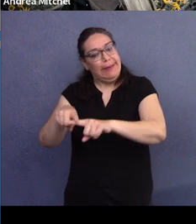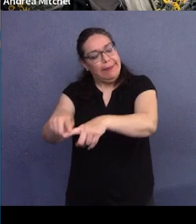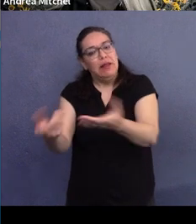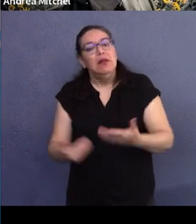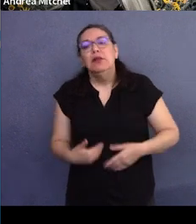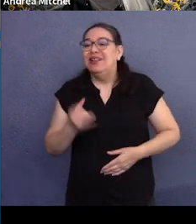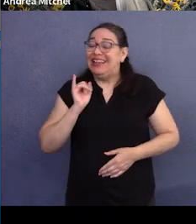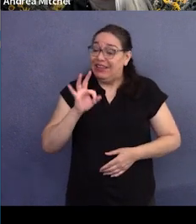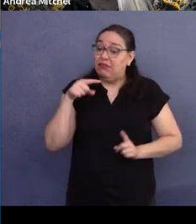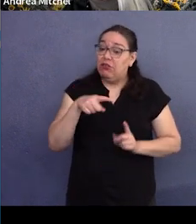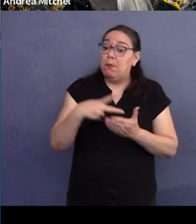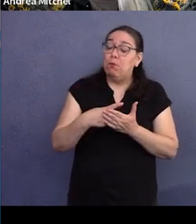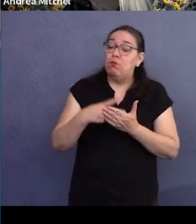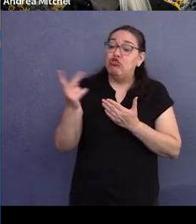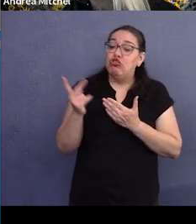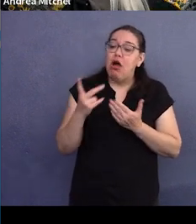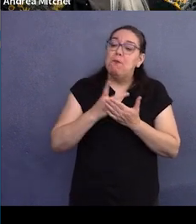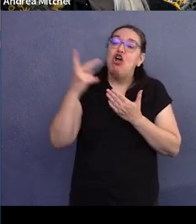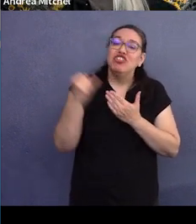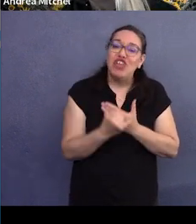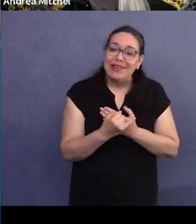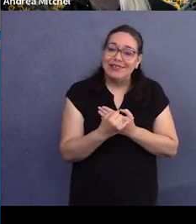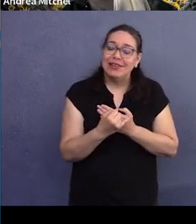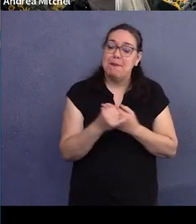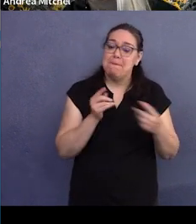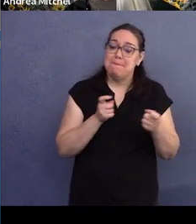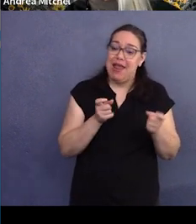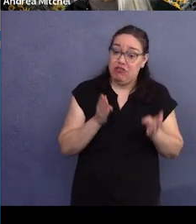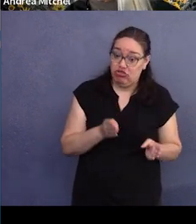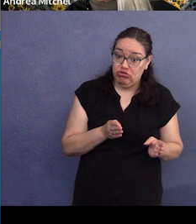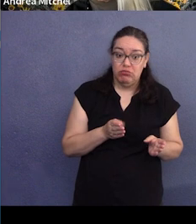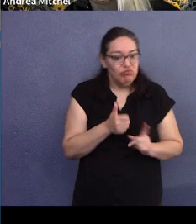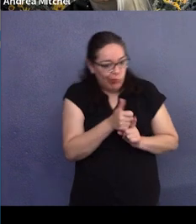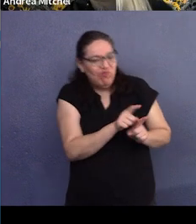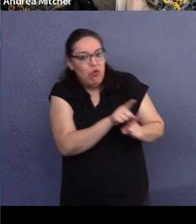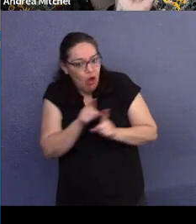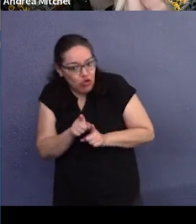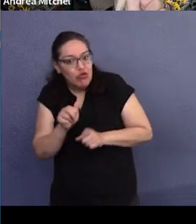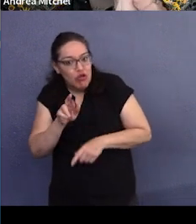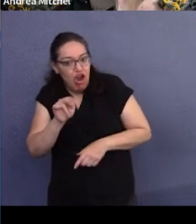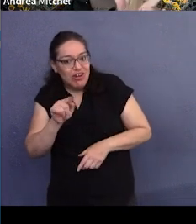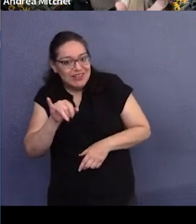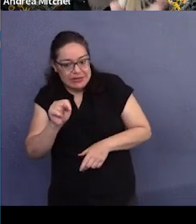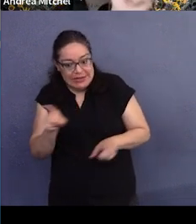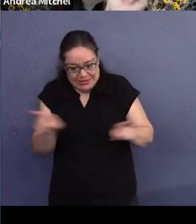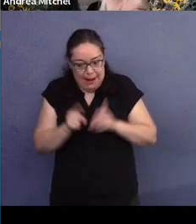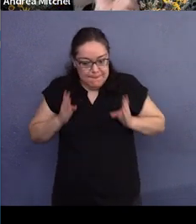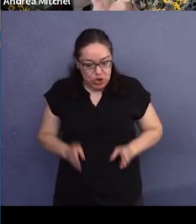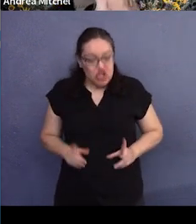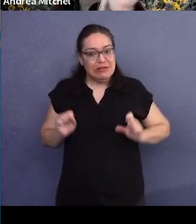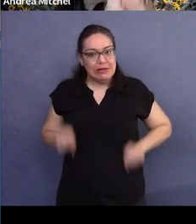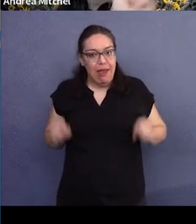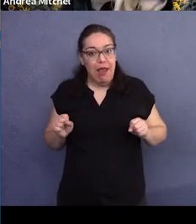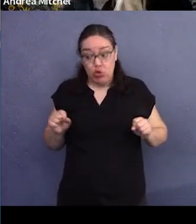doing some of the work in the project, you could have an artist that's a project manager. So it depends on what their role would be. Are they doing